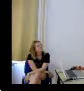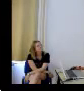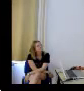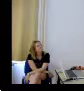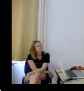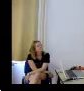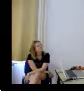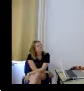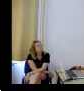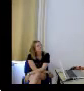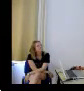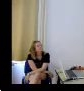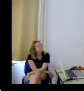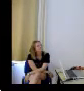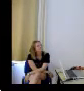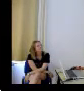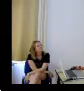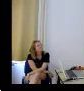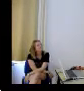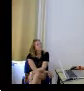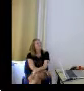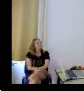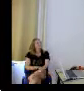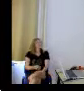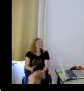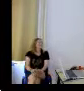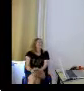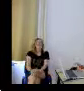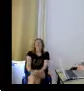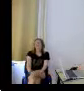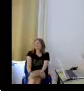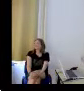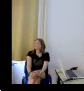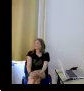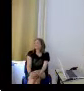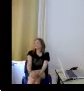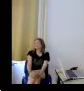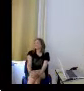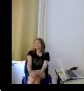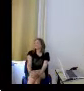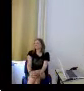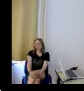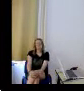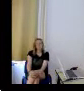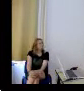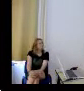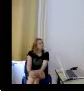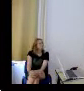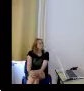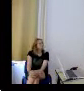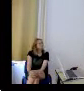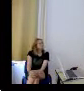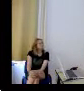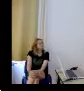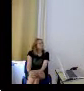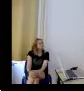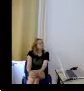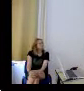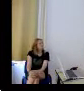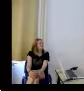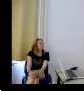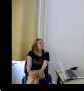vision is to